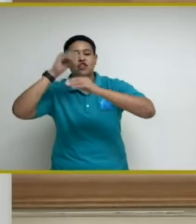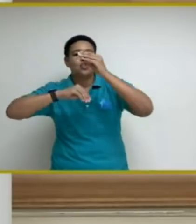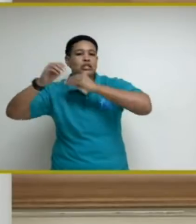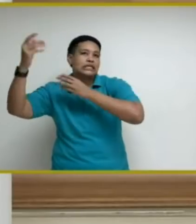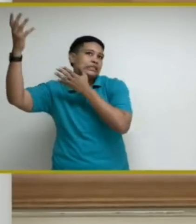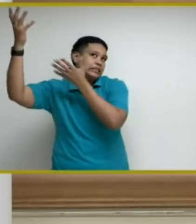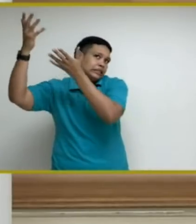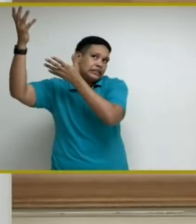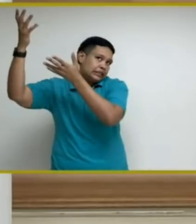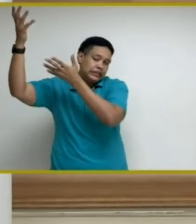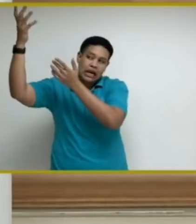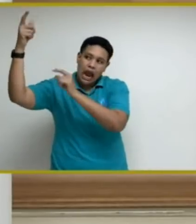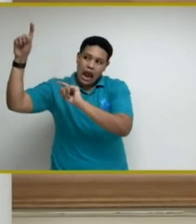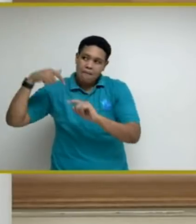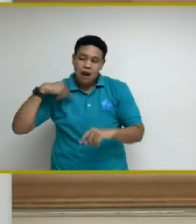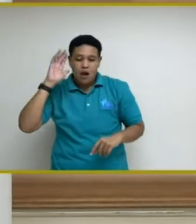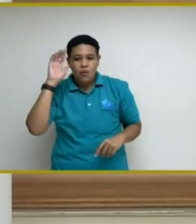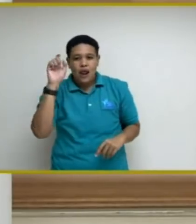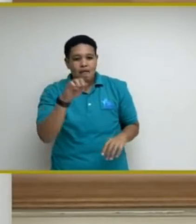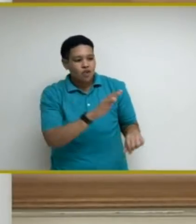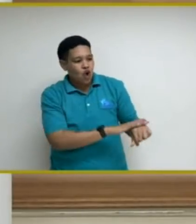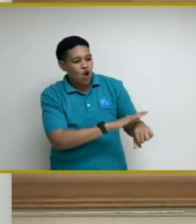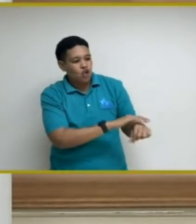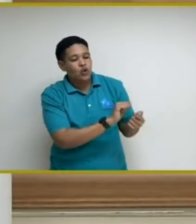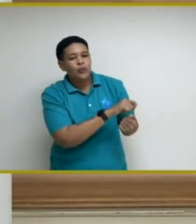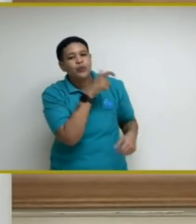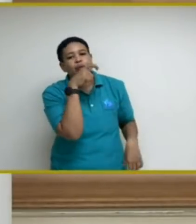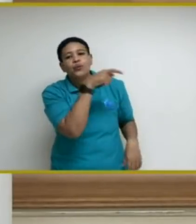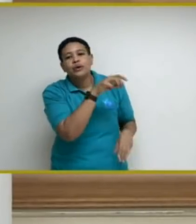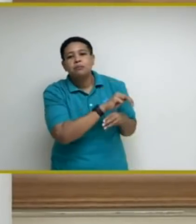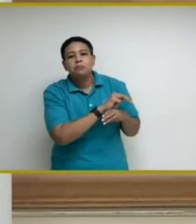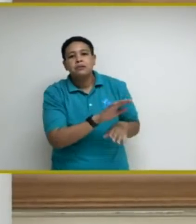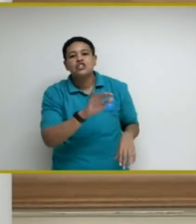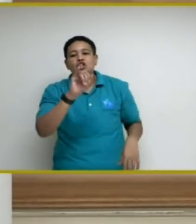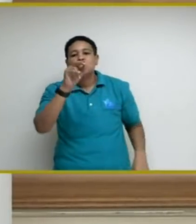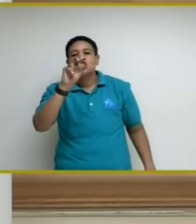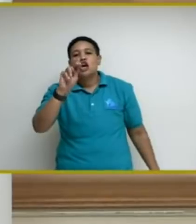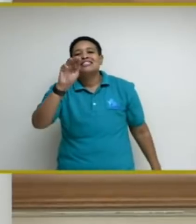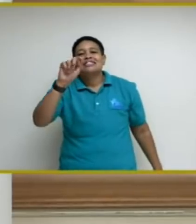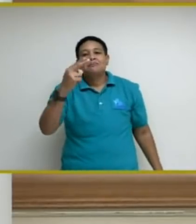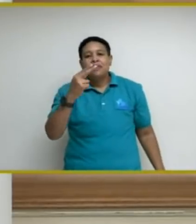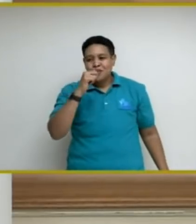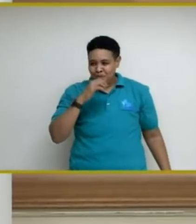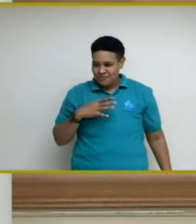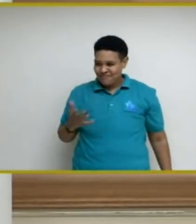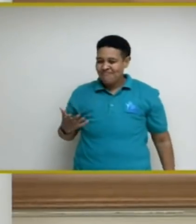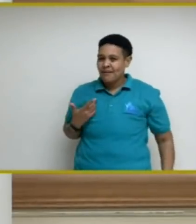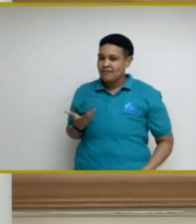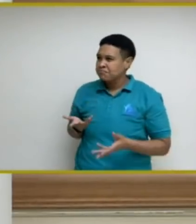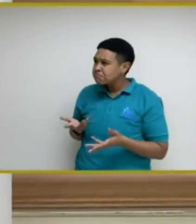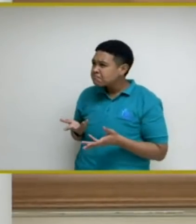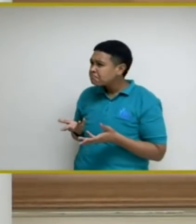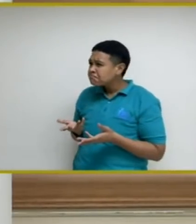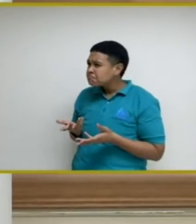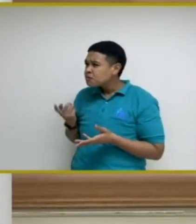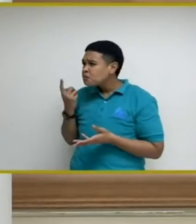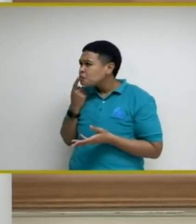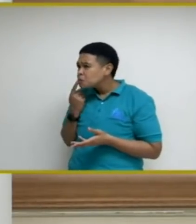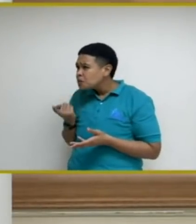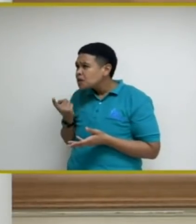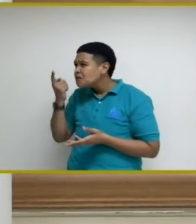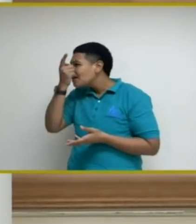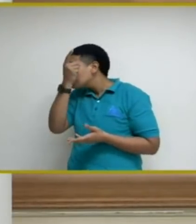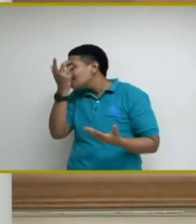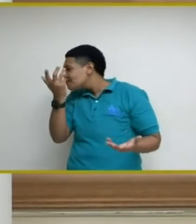is. I will have to consult with the Minister Johnson Smith, and I'm sure she will